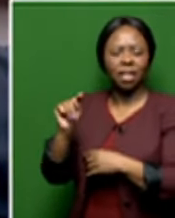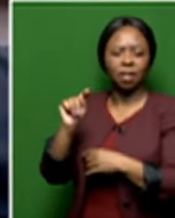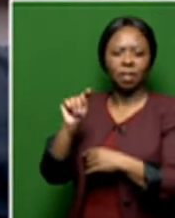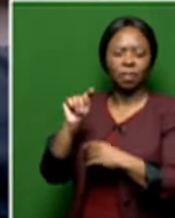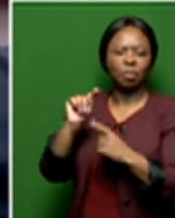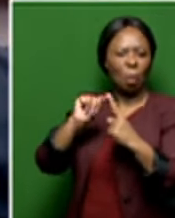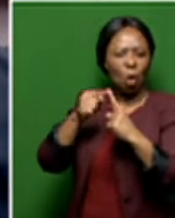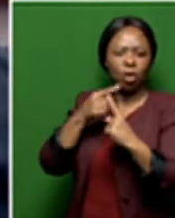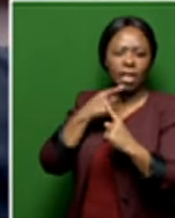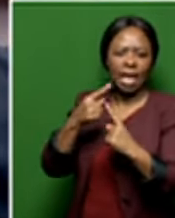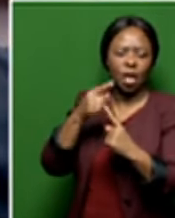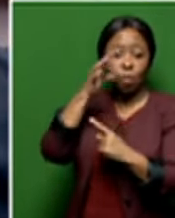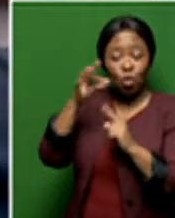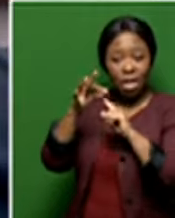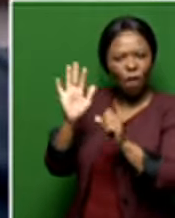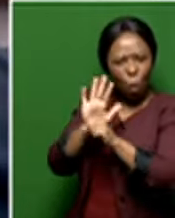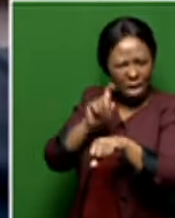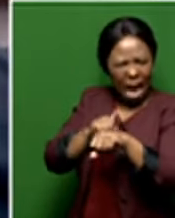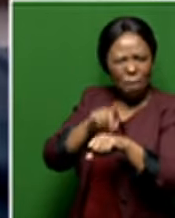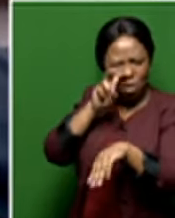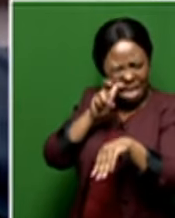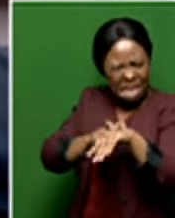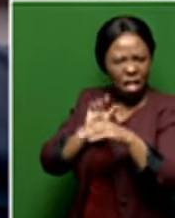needed to do music on a full-time basis?